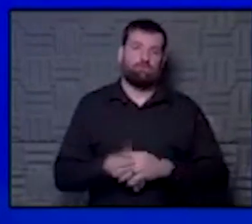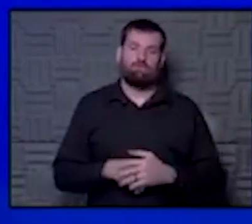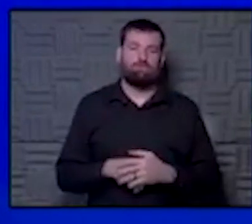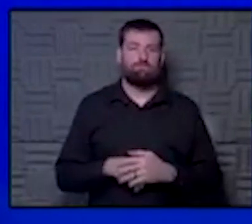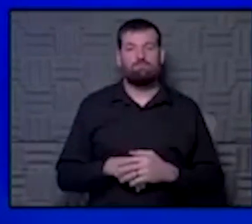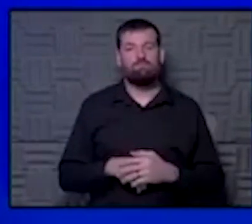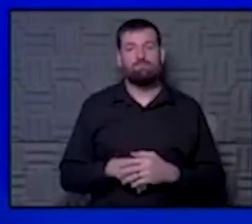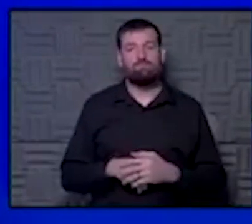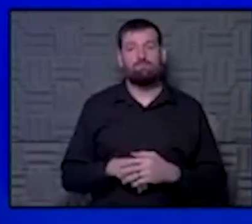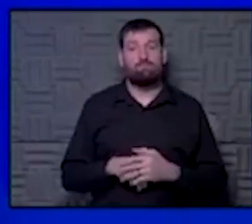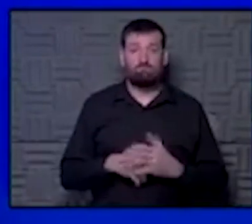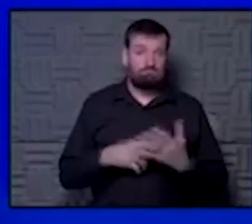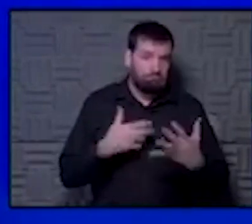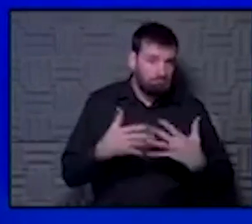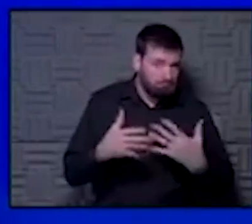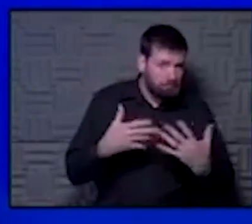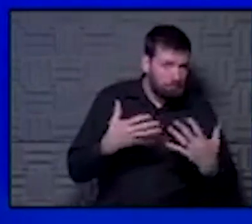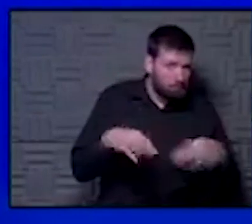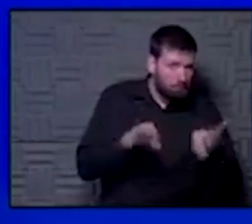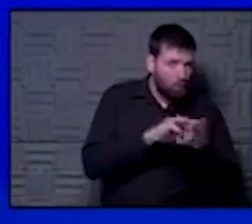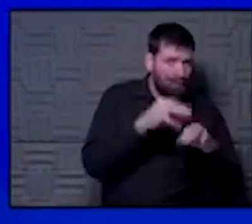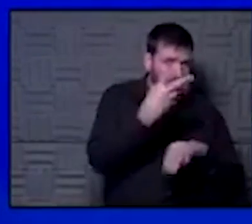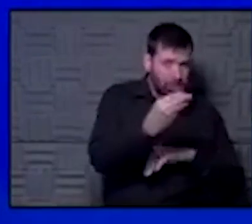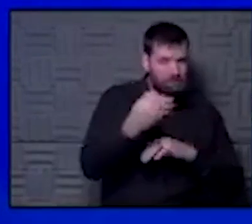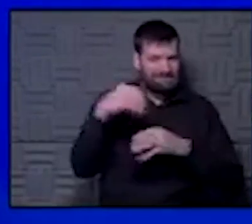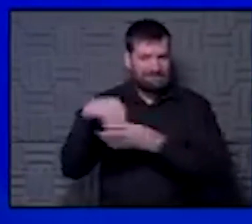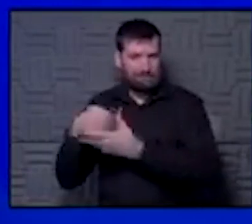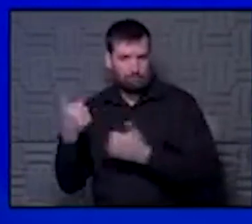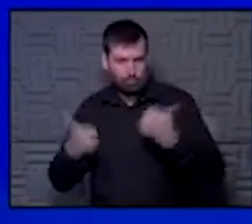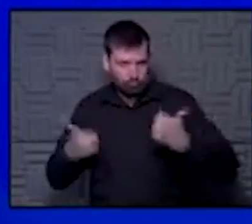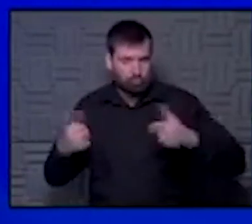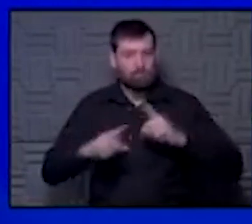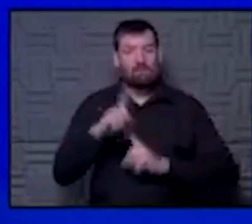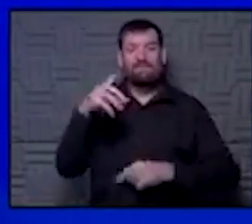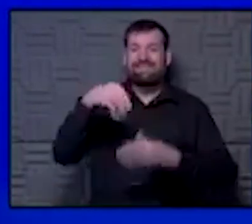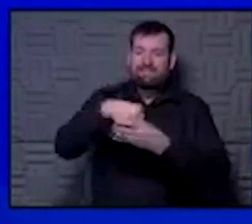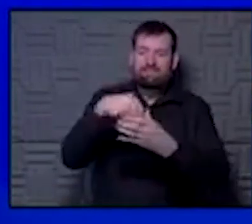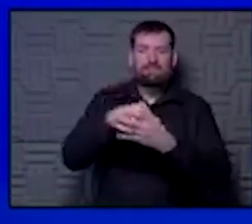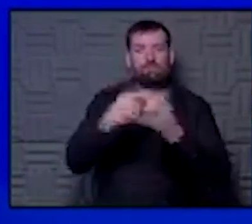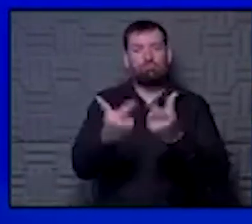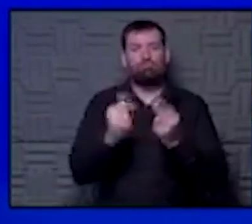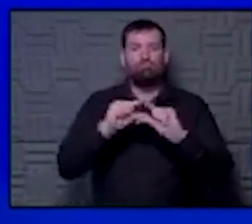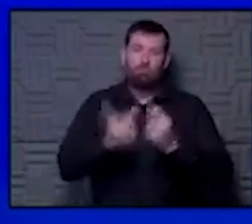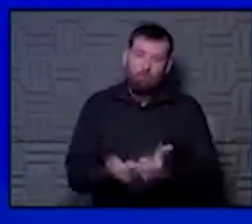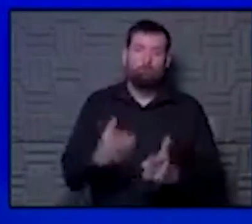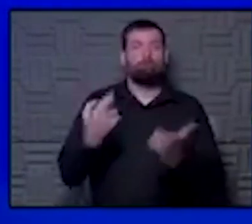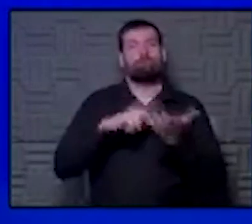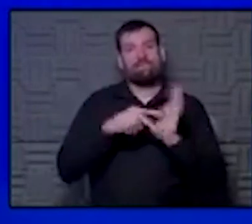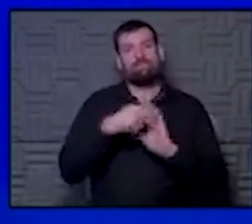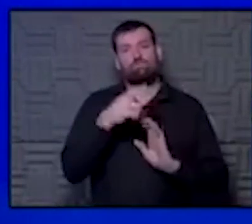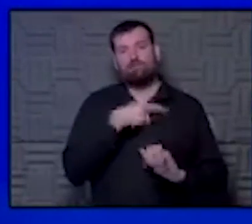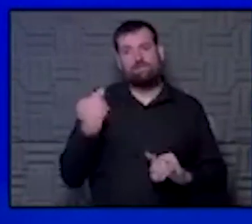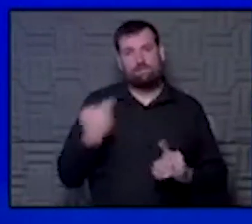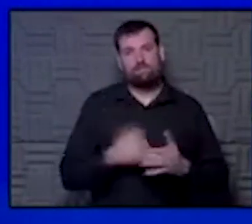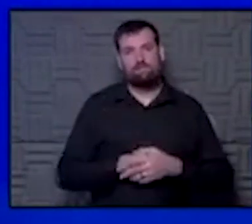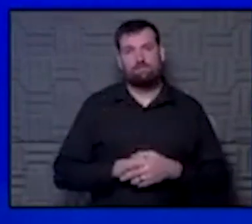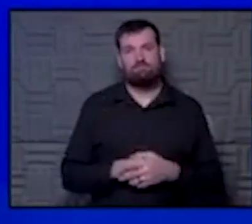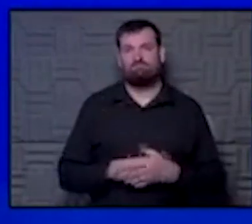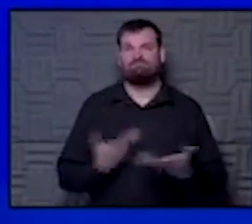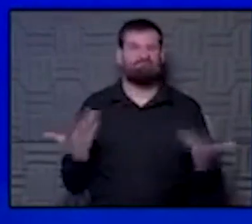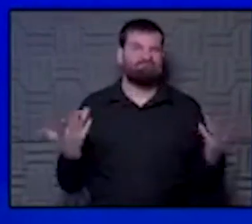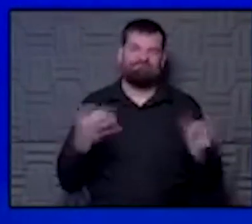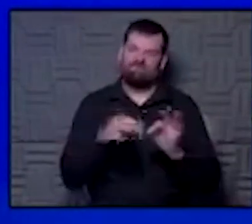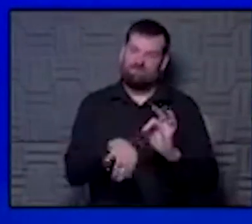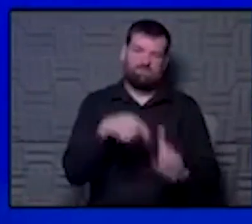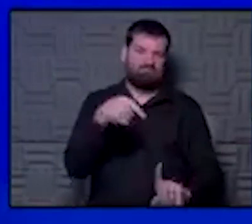condition. I mean, it matters if you're outside versus inside. But if you're going inside and you're around a group, you're at risk. It's just as simple as